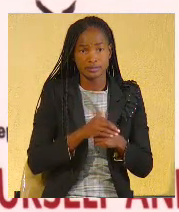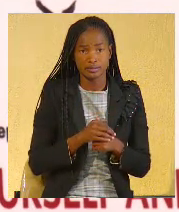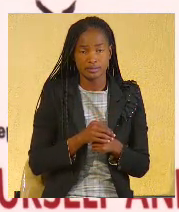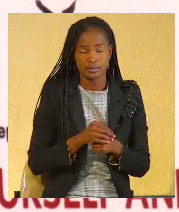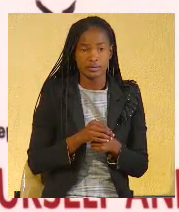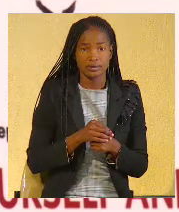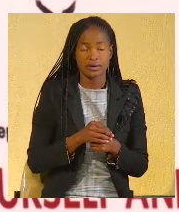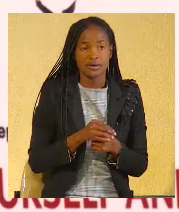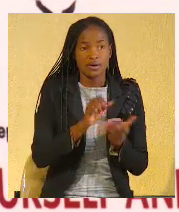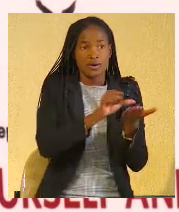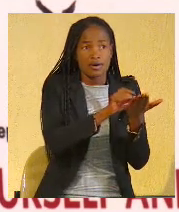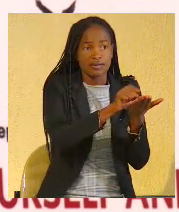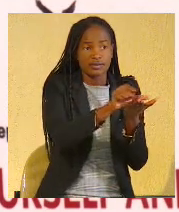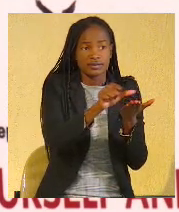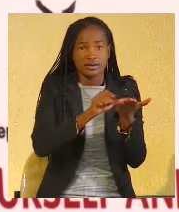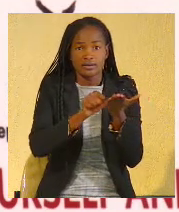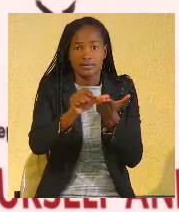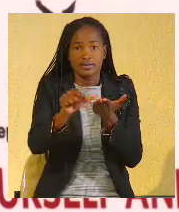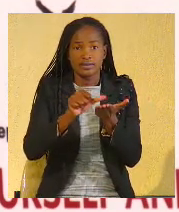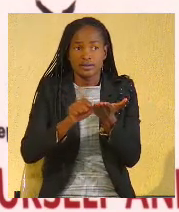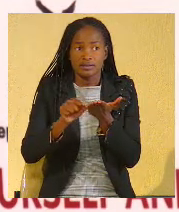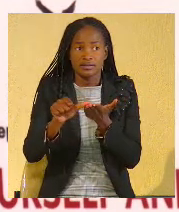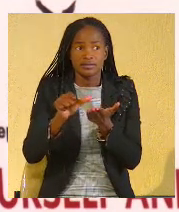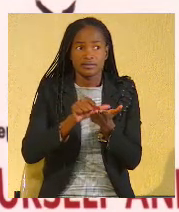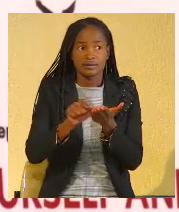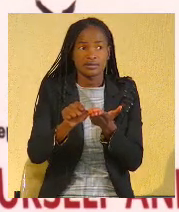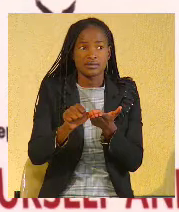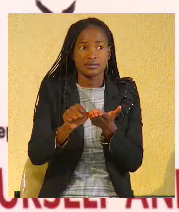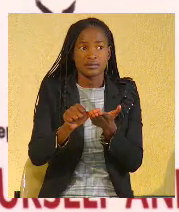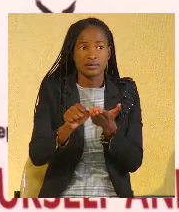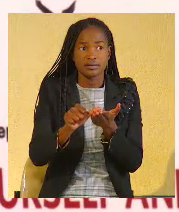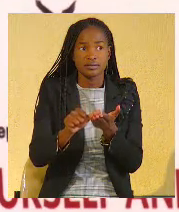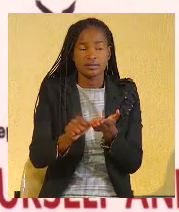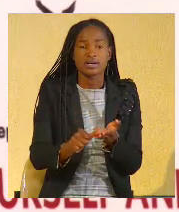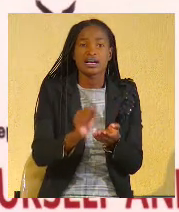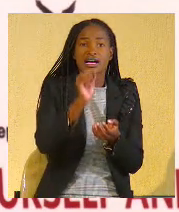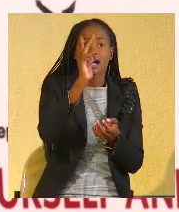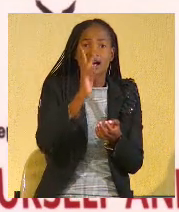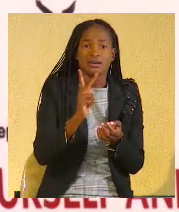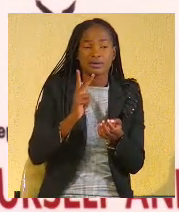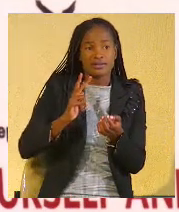used to settle outstanding VAT refunds.